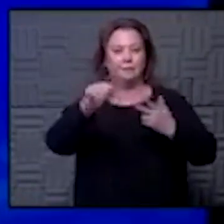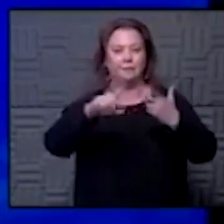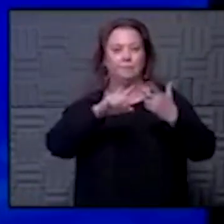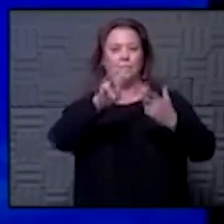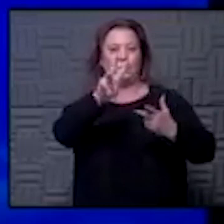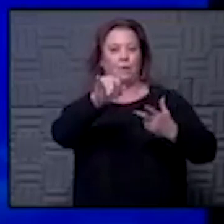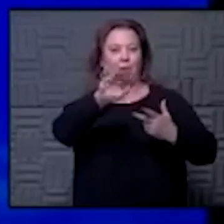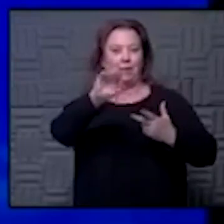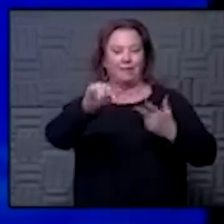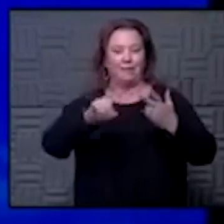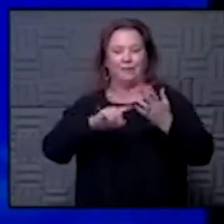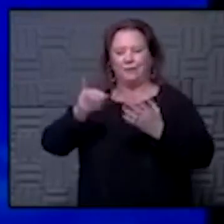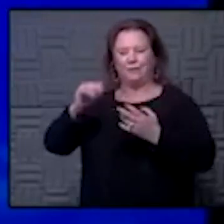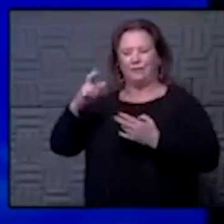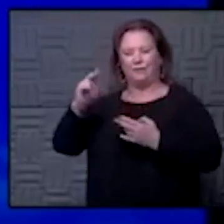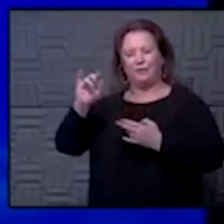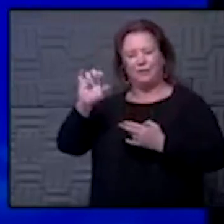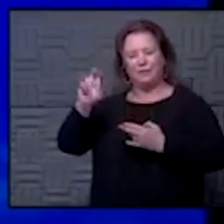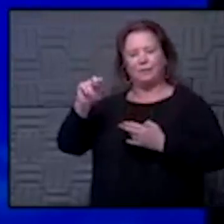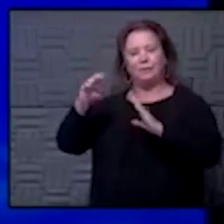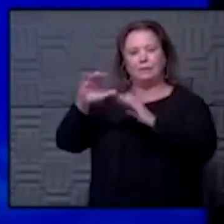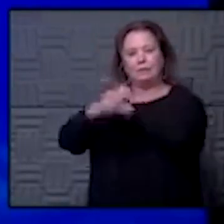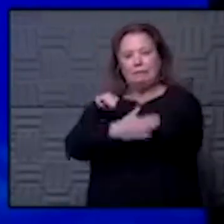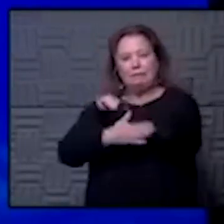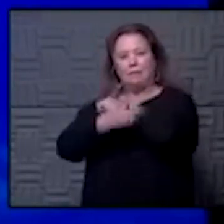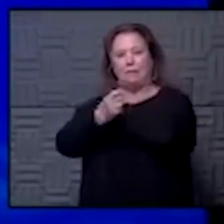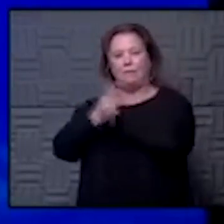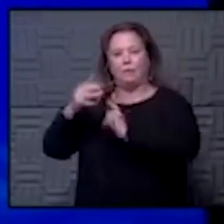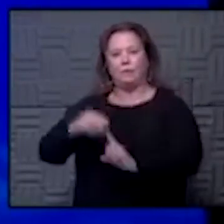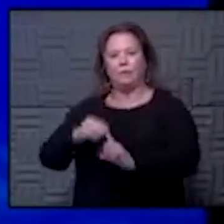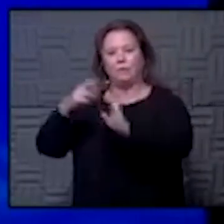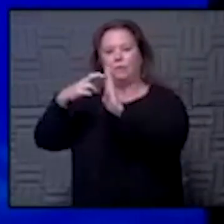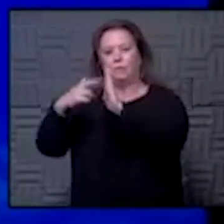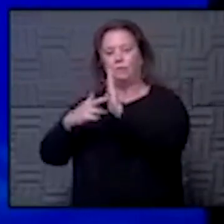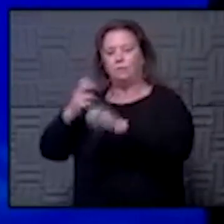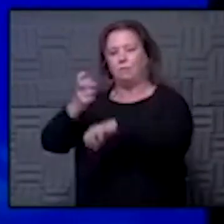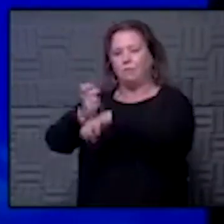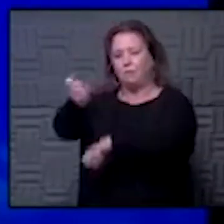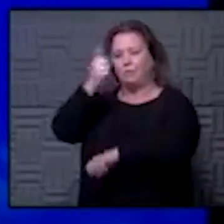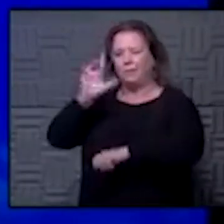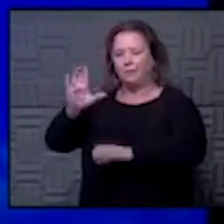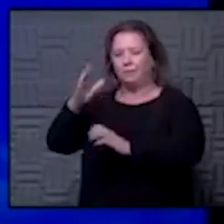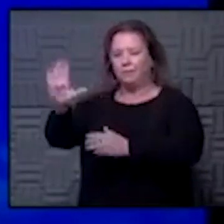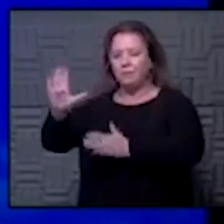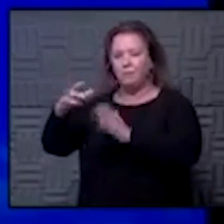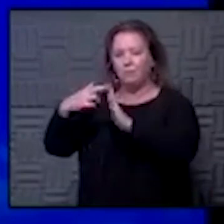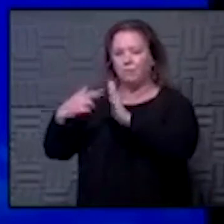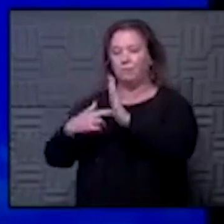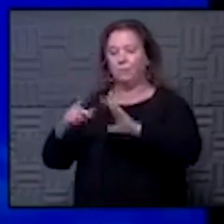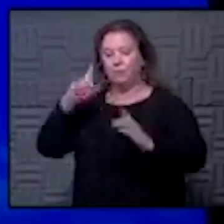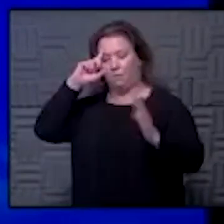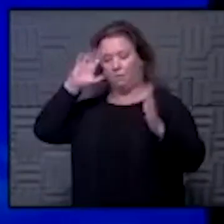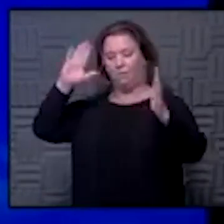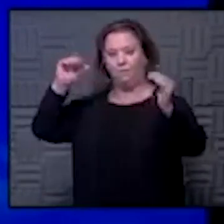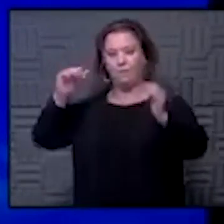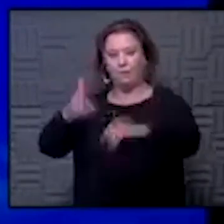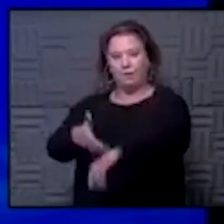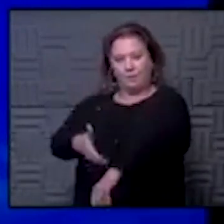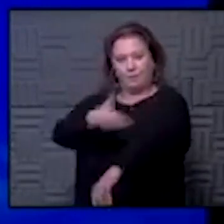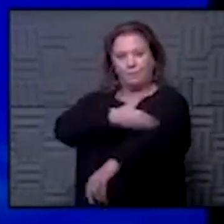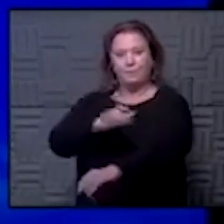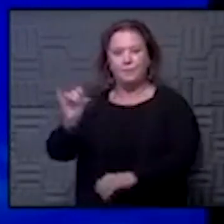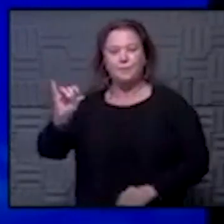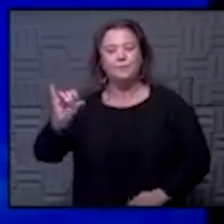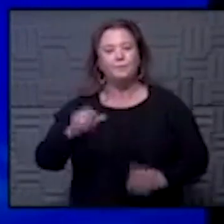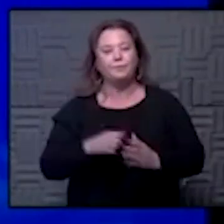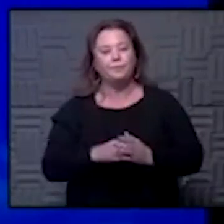County. Johnson County has a few exceptions to their rules, so it's a little harder to understand how that's going to work out as well. But hopefully that'll get improved. And I